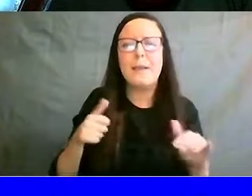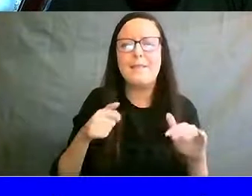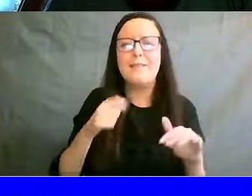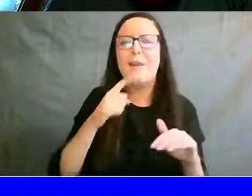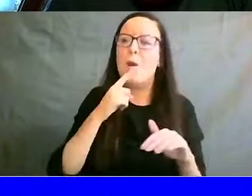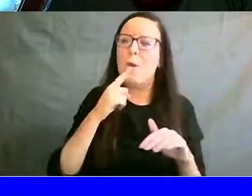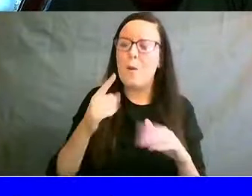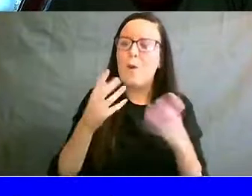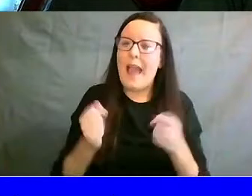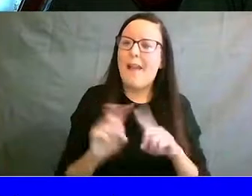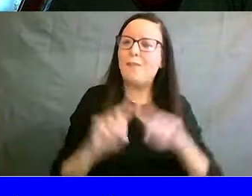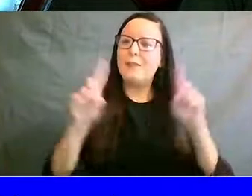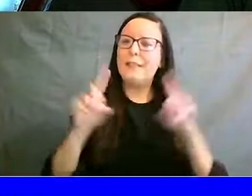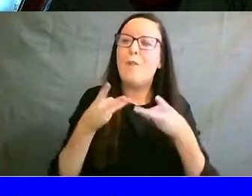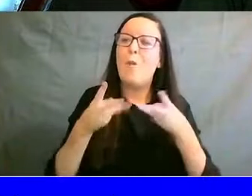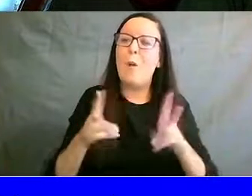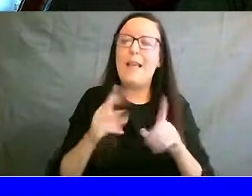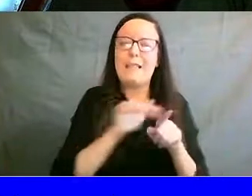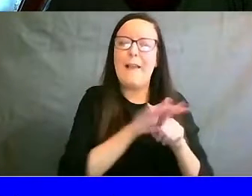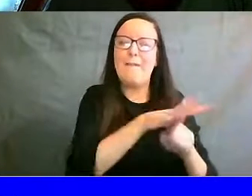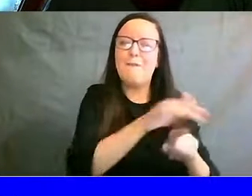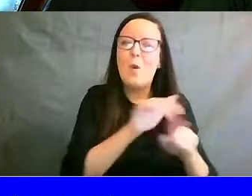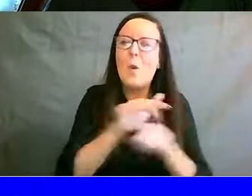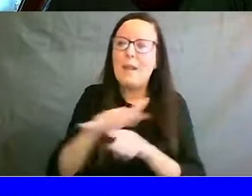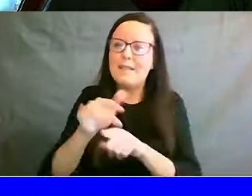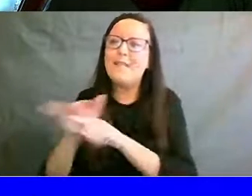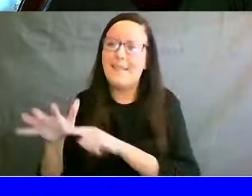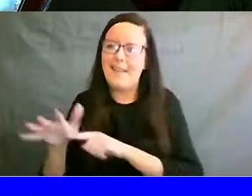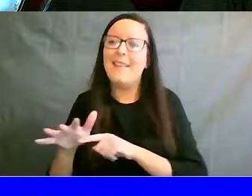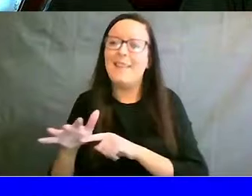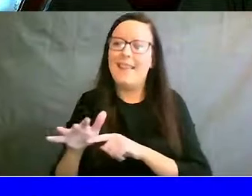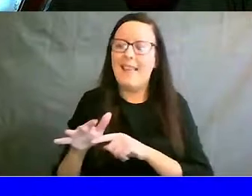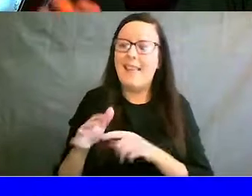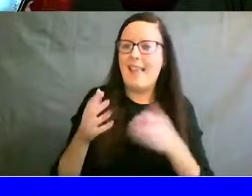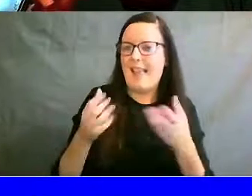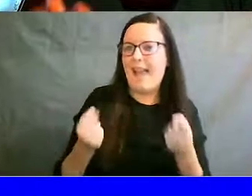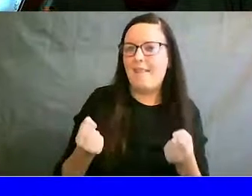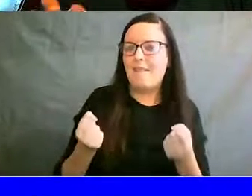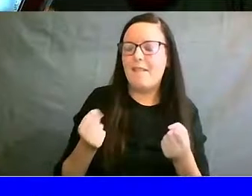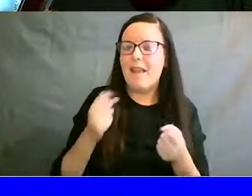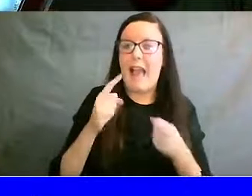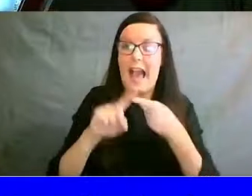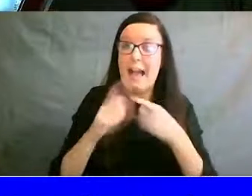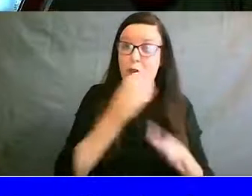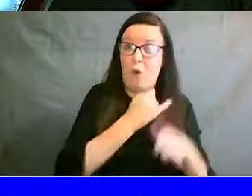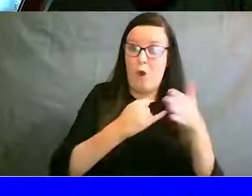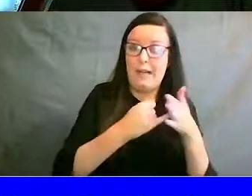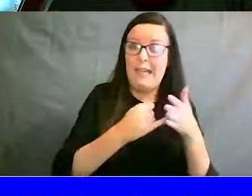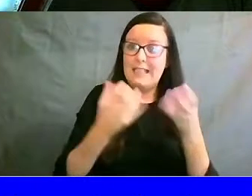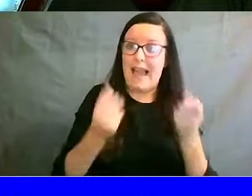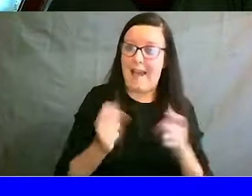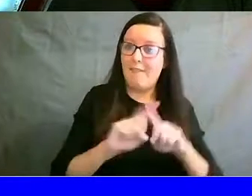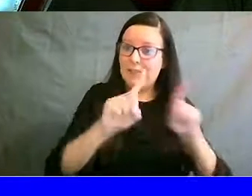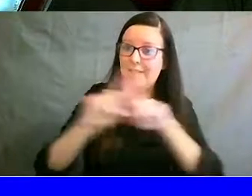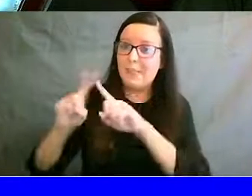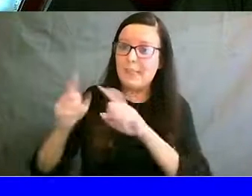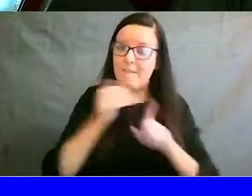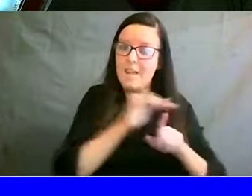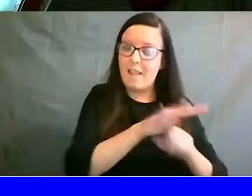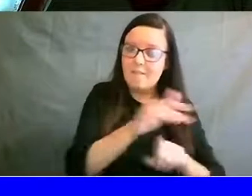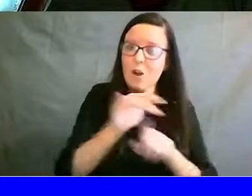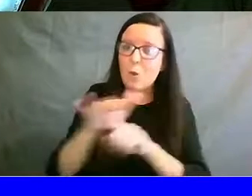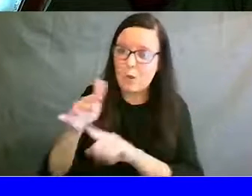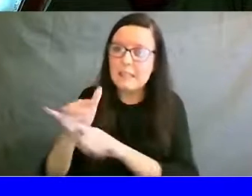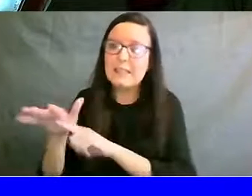So use any channels you've got of influencing, maybe through the organisations that you represent. And some of the organisations that work with disabled